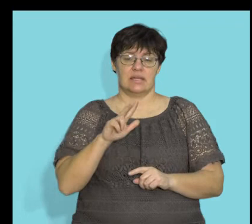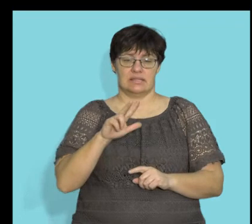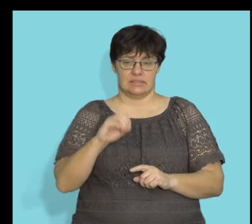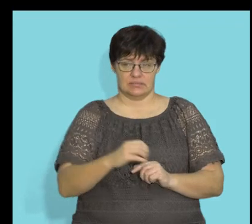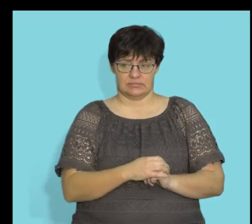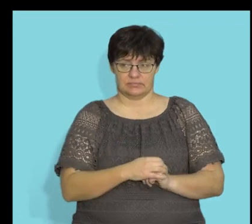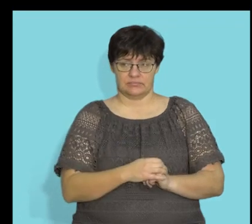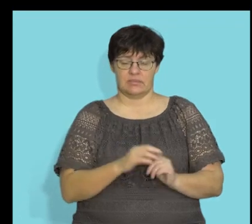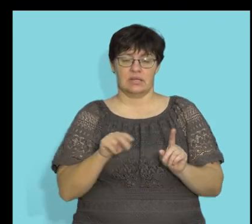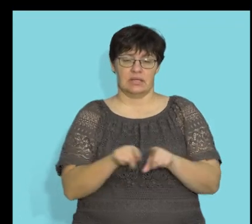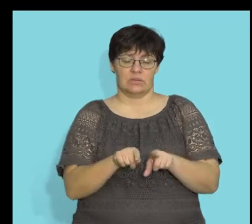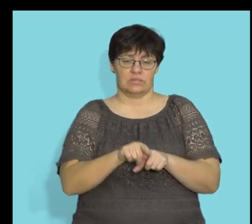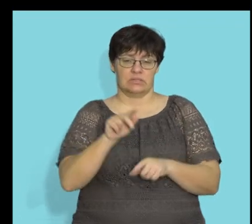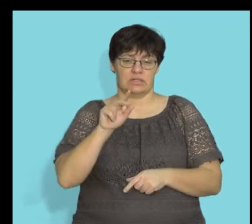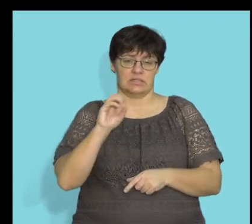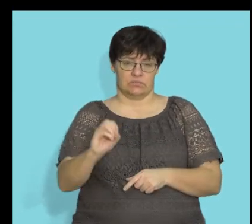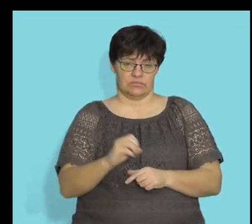plus 80.